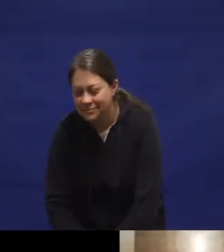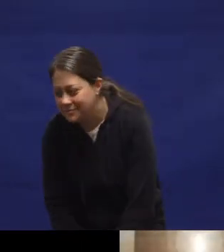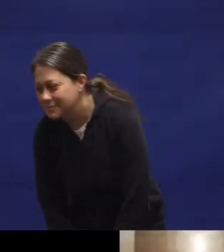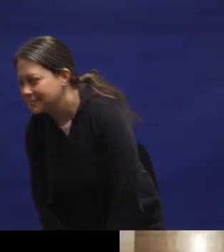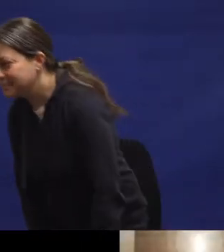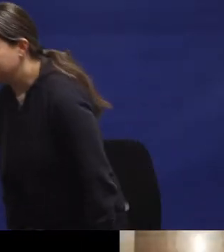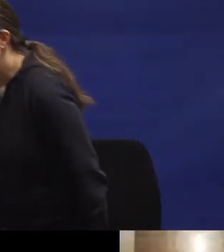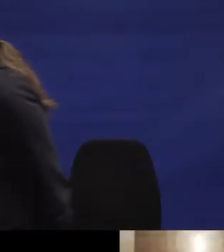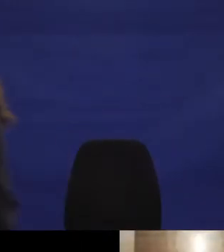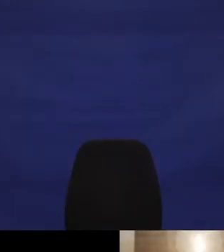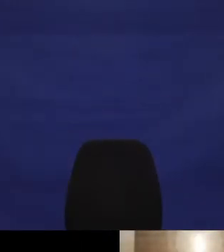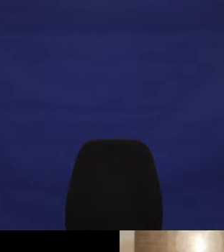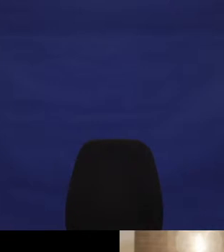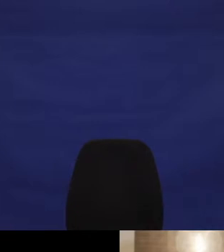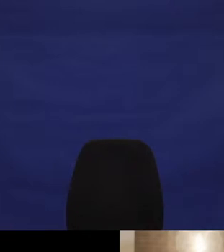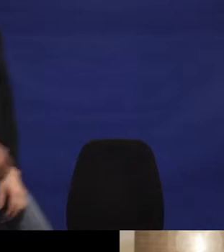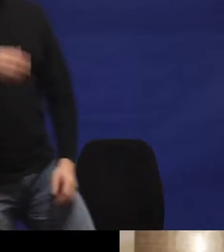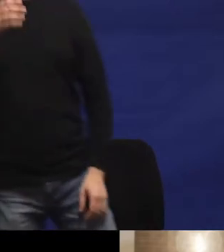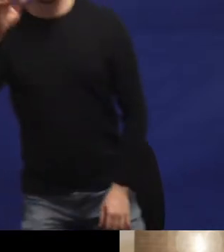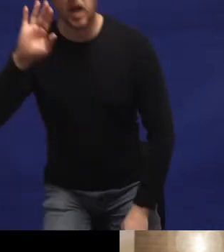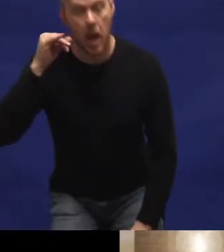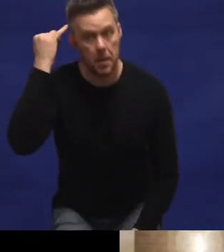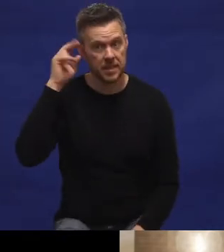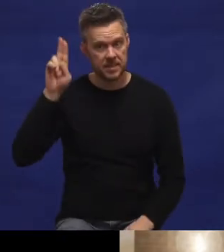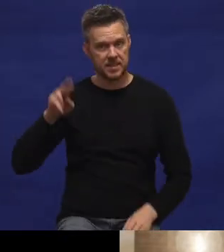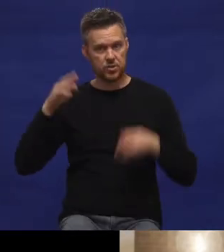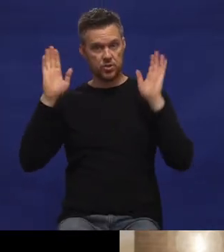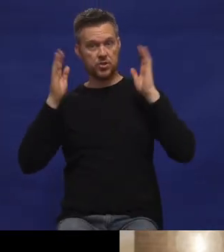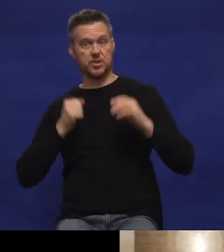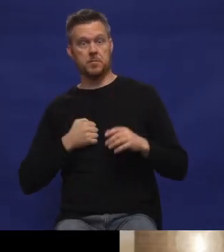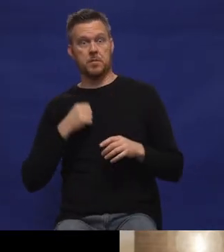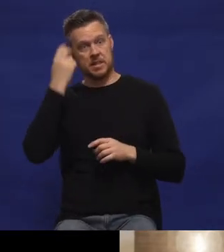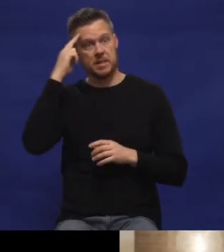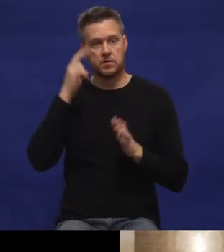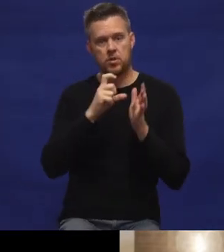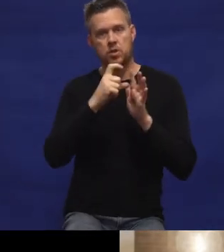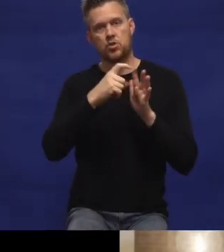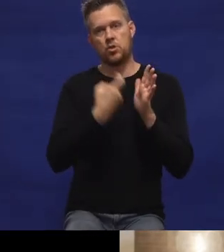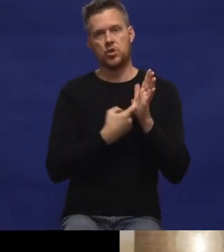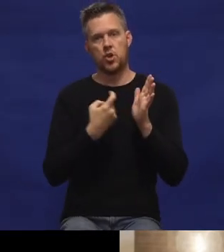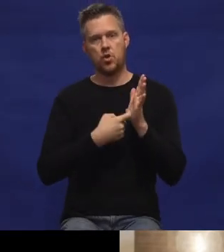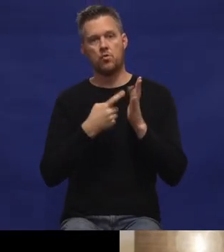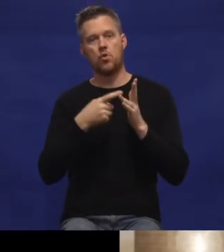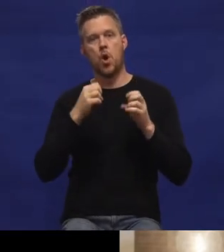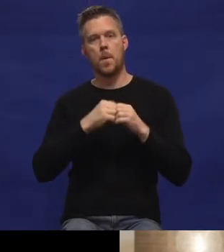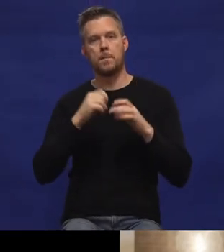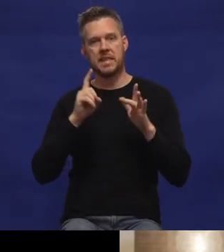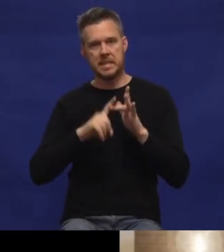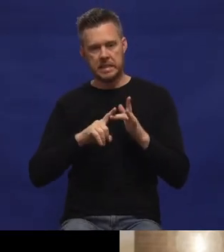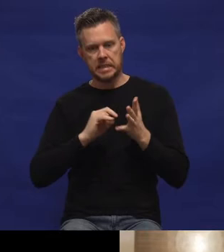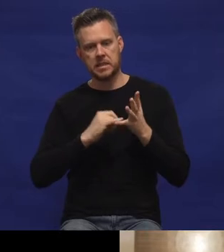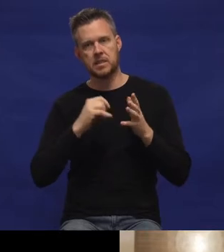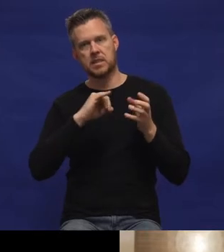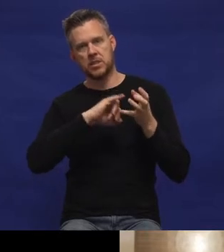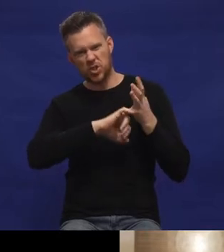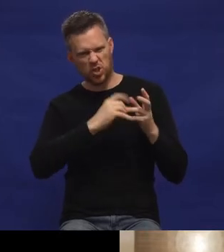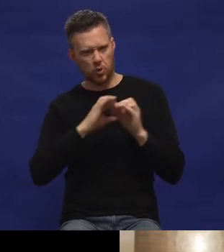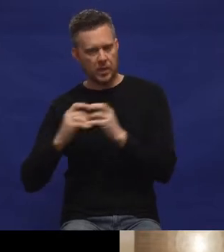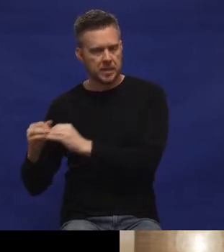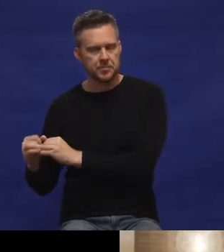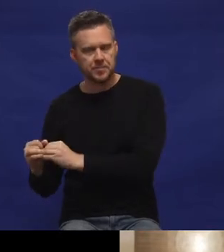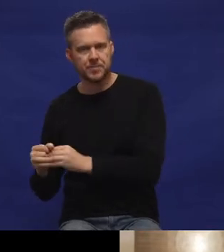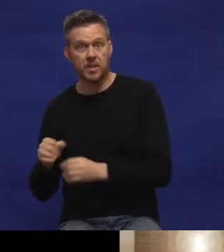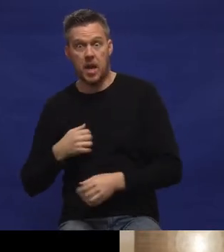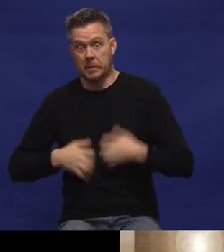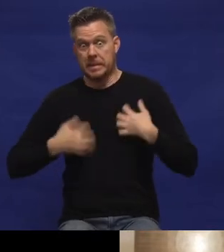Well, hi, Imaginations Church. Dr. Robi Sonderegger here. I'm super honored to be bringing the word to you today. Now, of